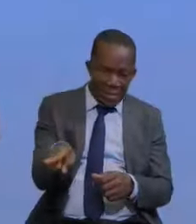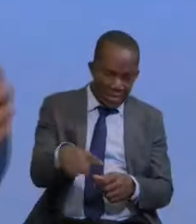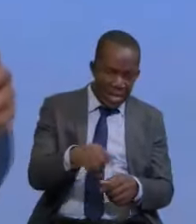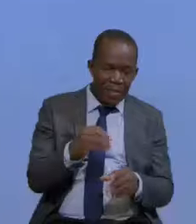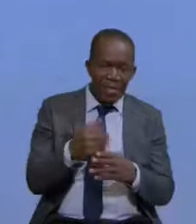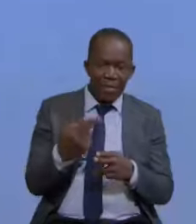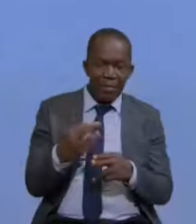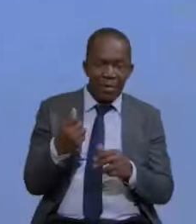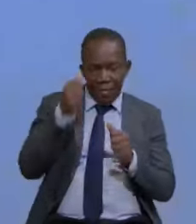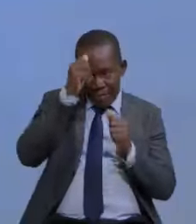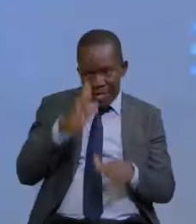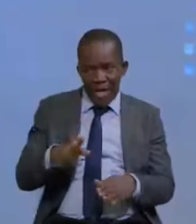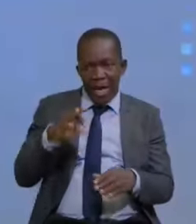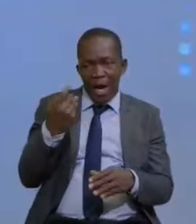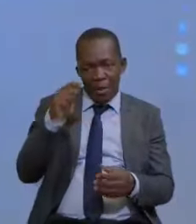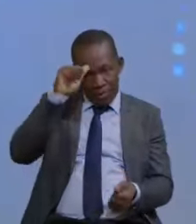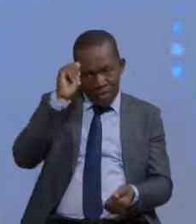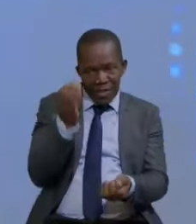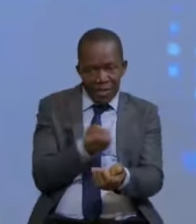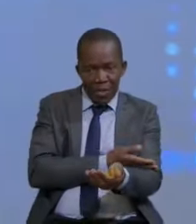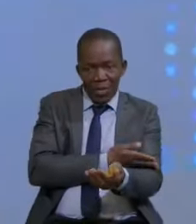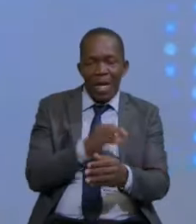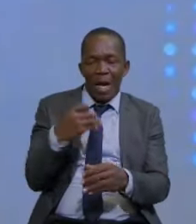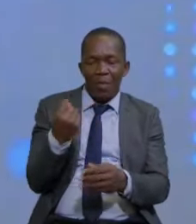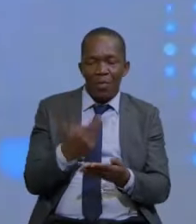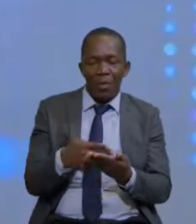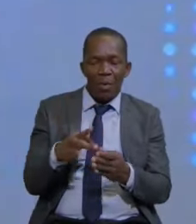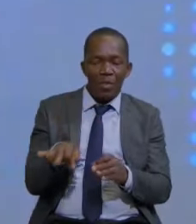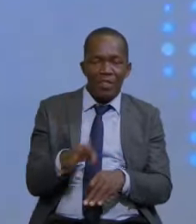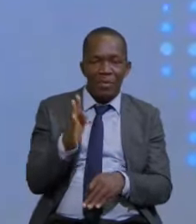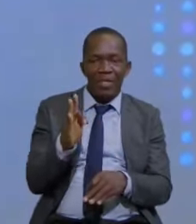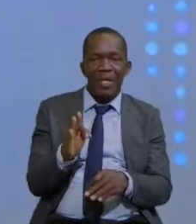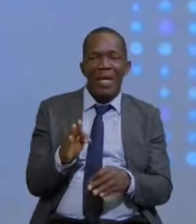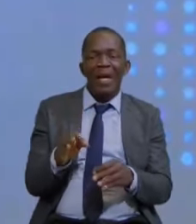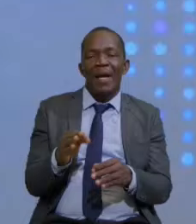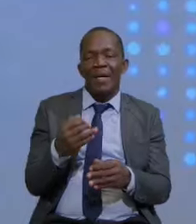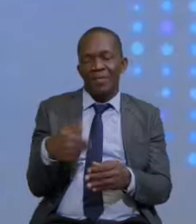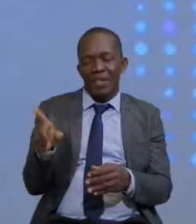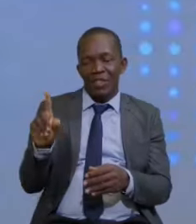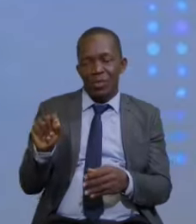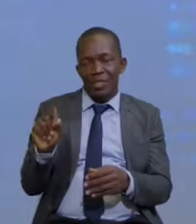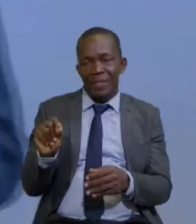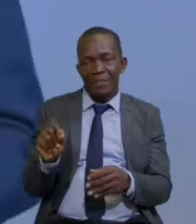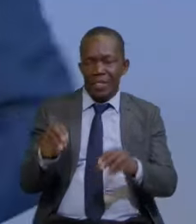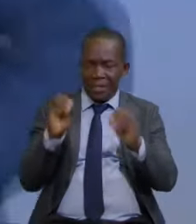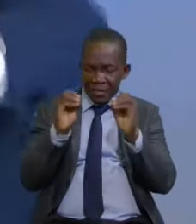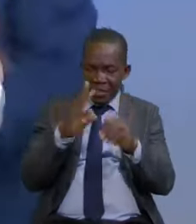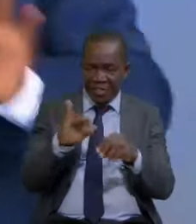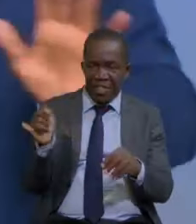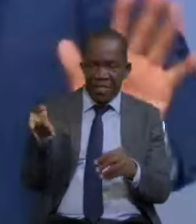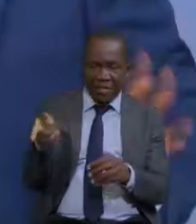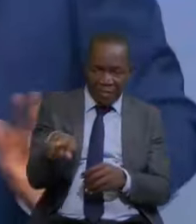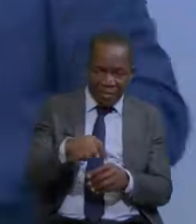of the Holy Ghost." Look at verse 20. In verse 20, "teaching them to observe,"